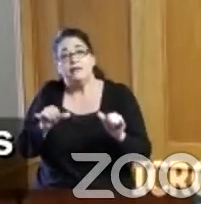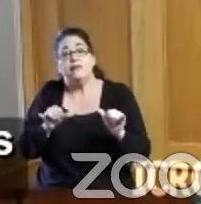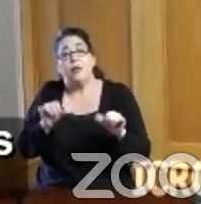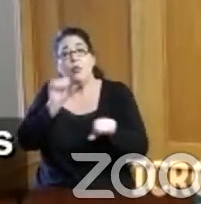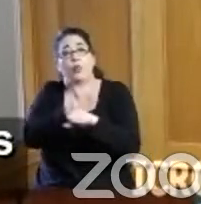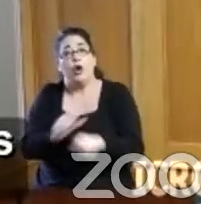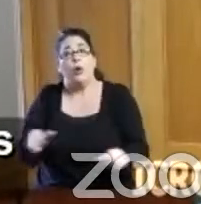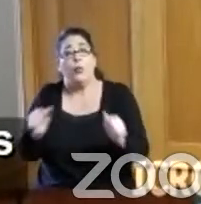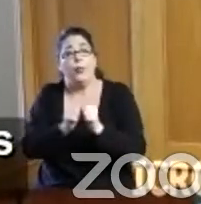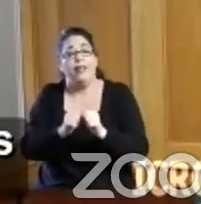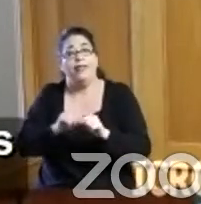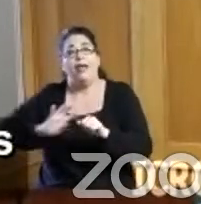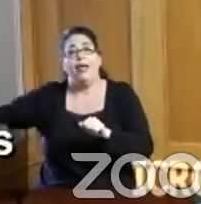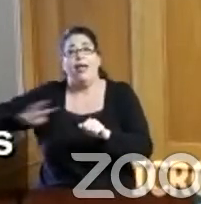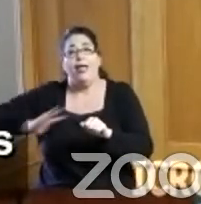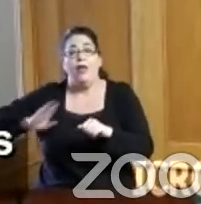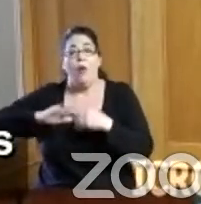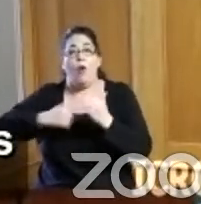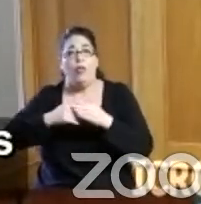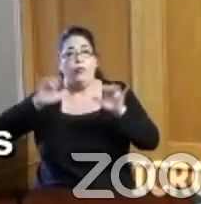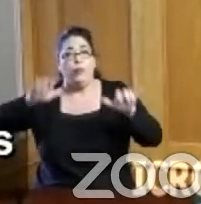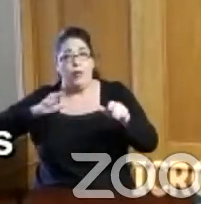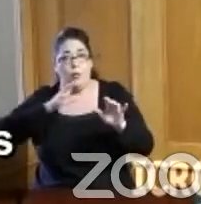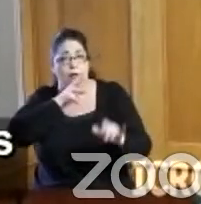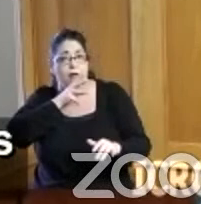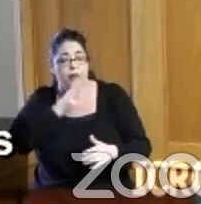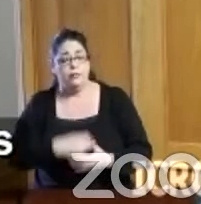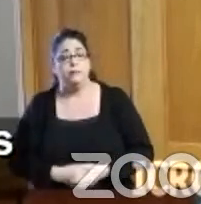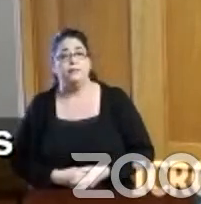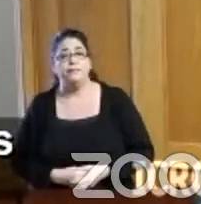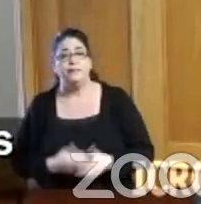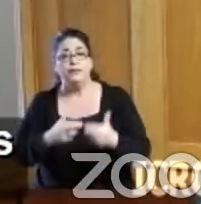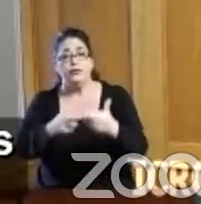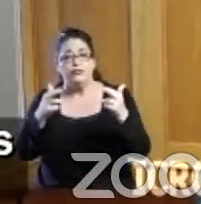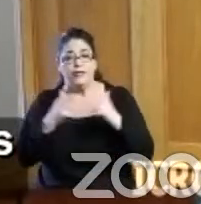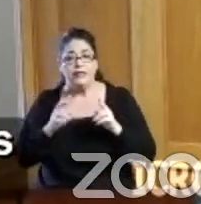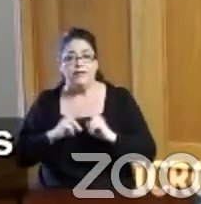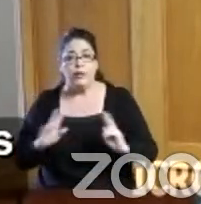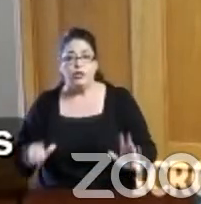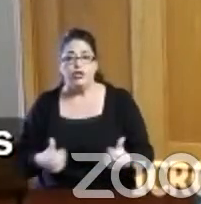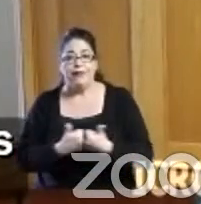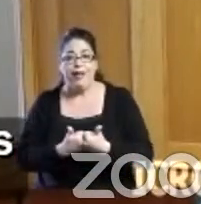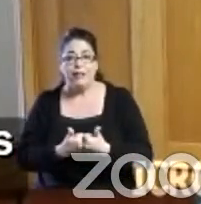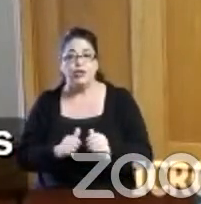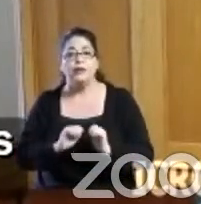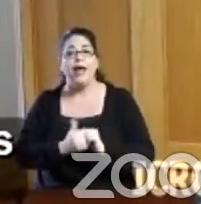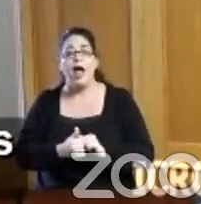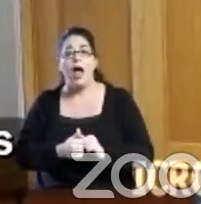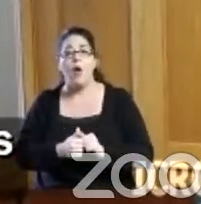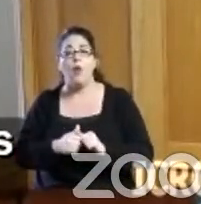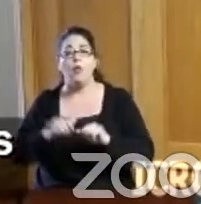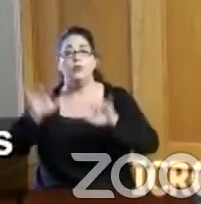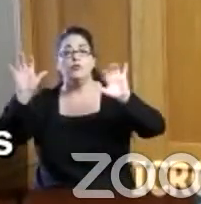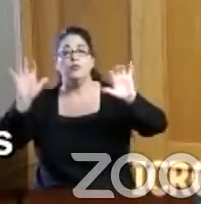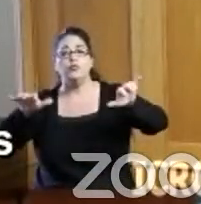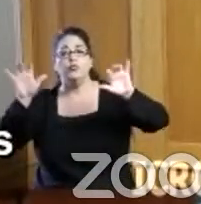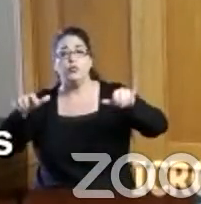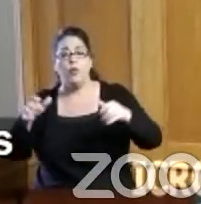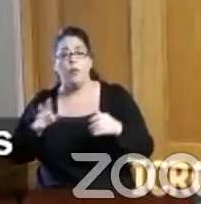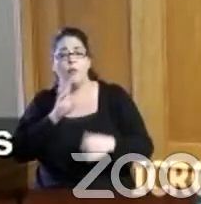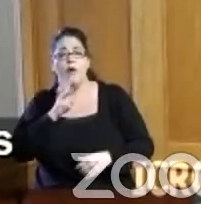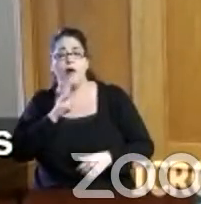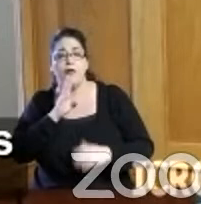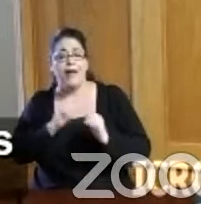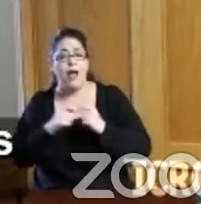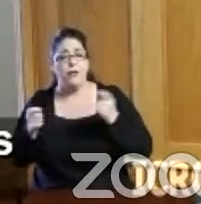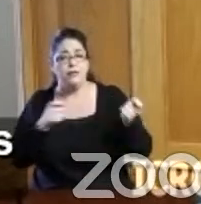very, we have a very challenging situation as it relates to our region and the way that stormwater is managed. And